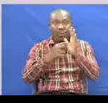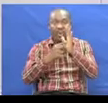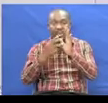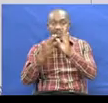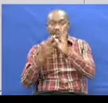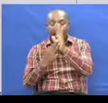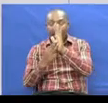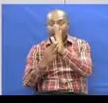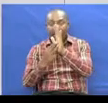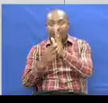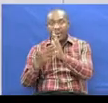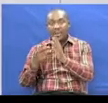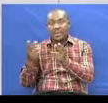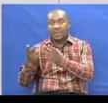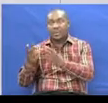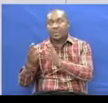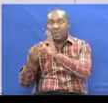Then check,